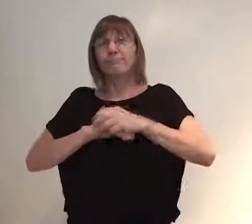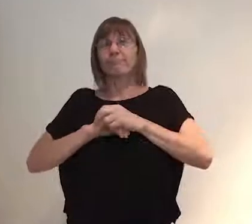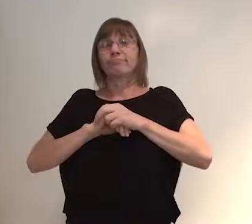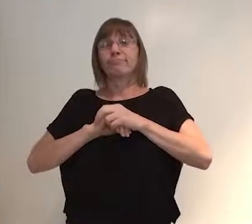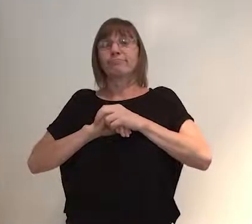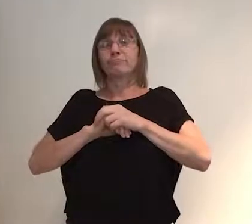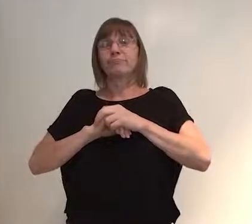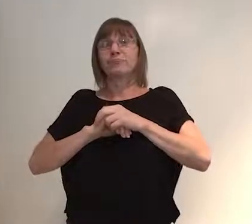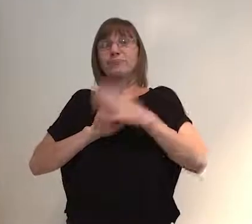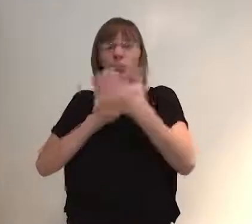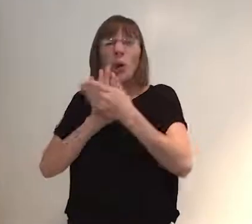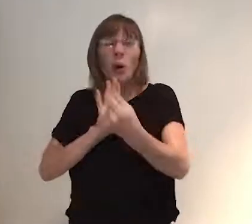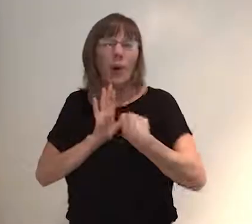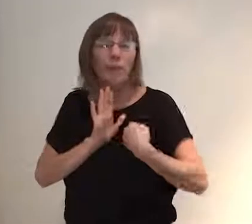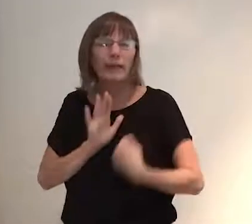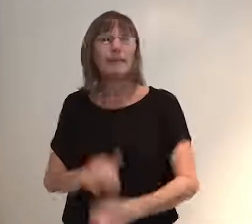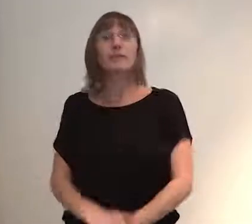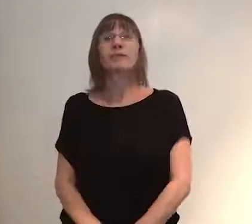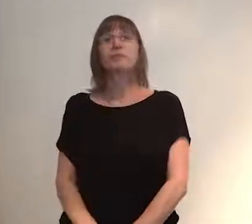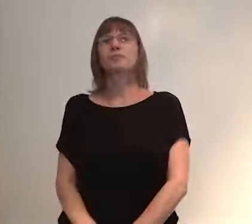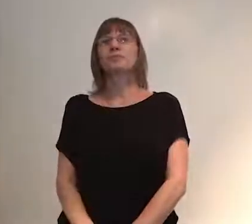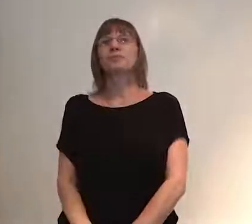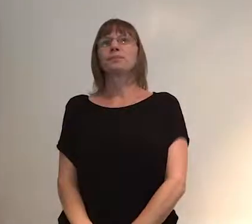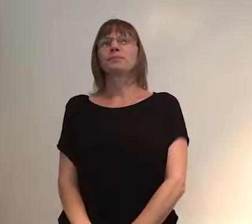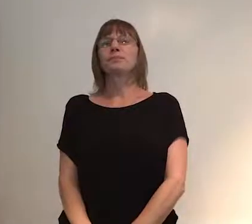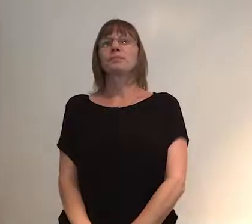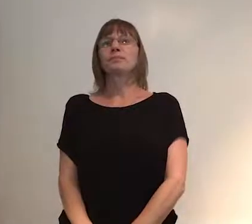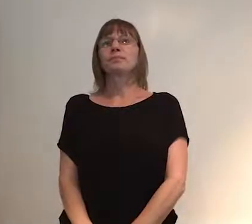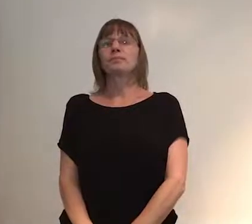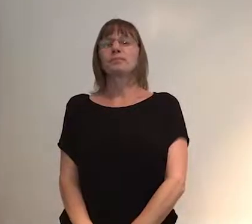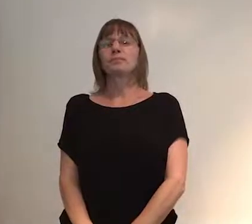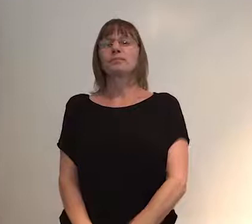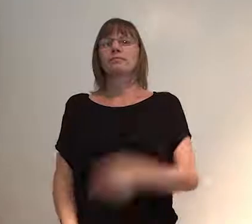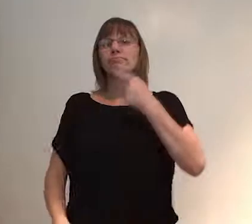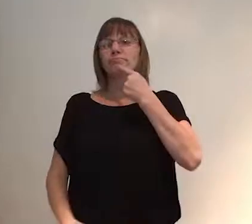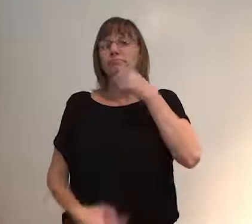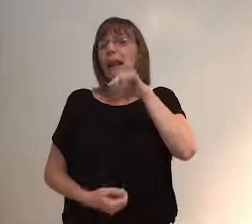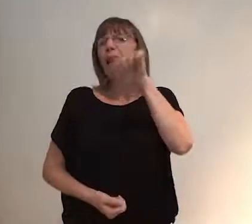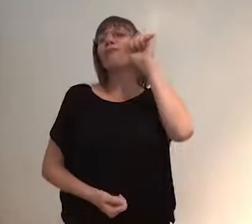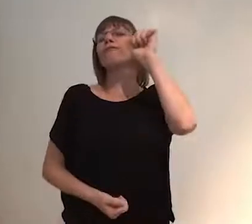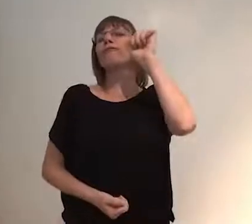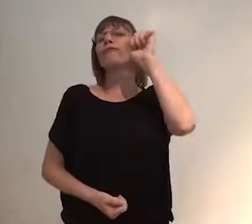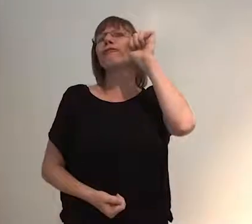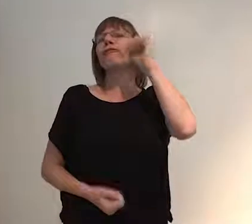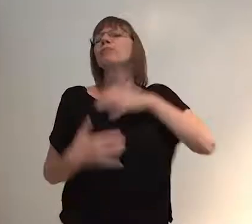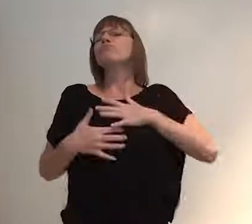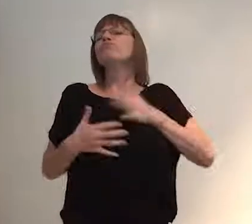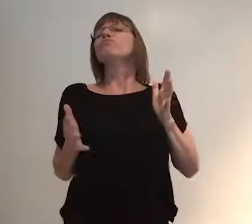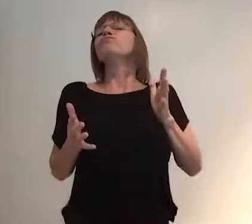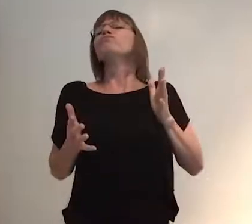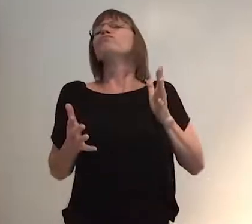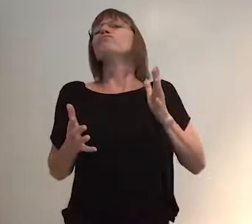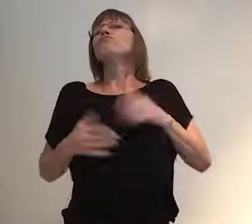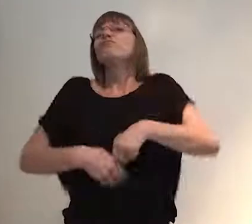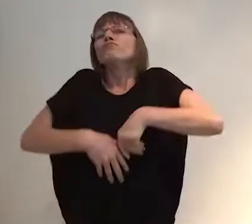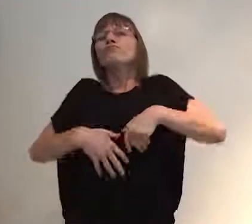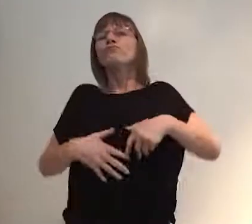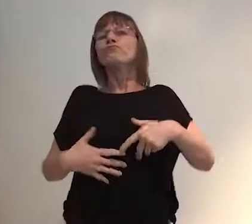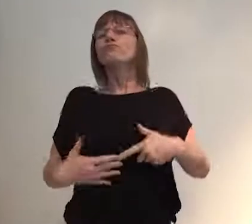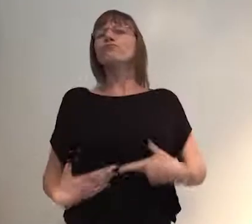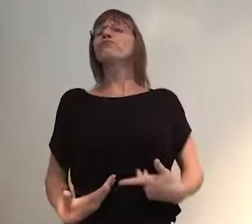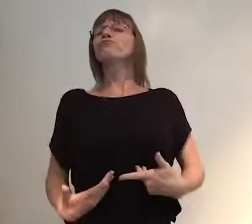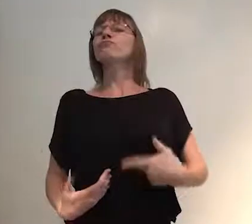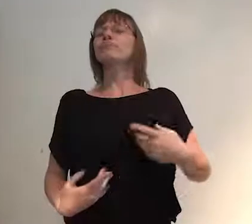and bringing those knees away from the floor. Lifting that head slightly, opening through the chest, rolling